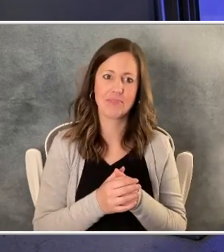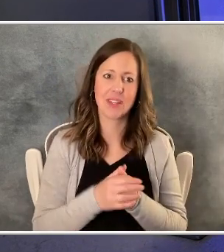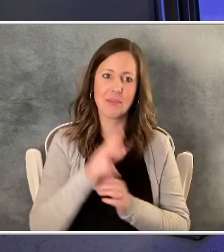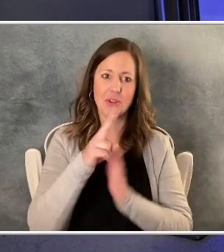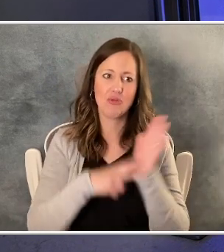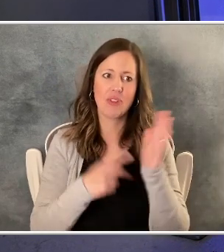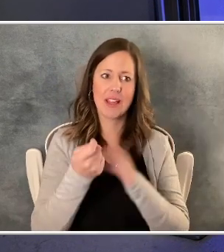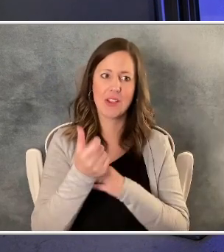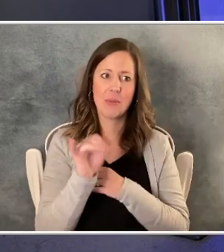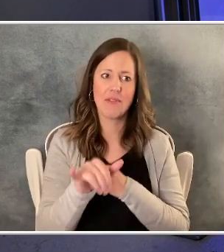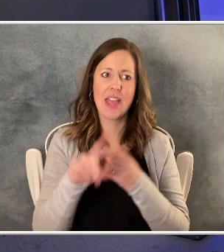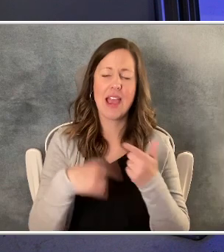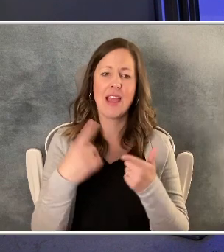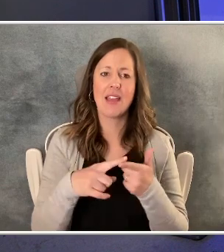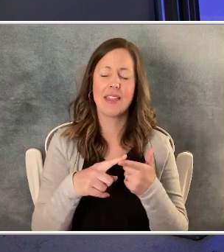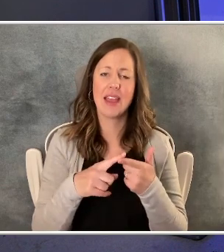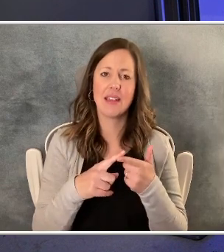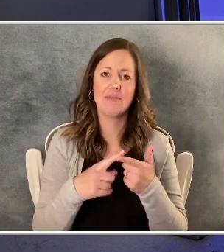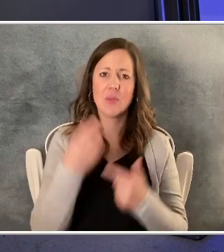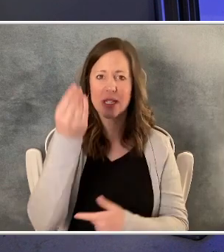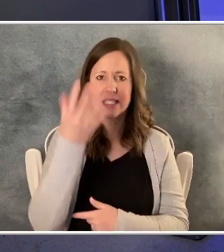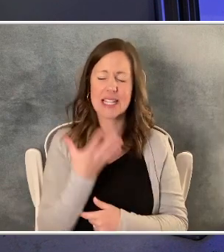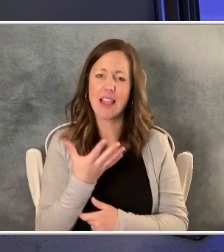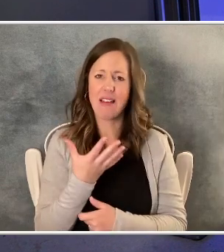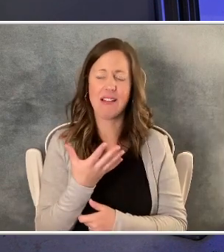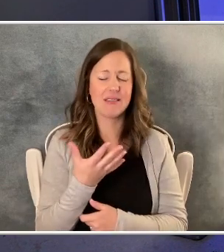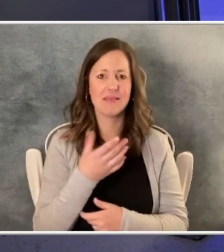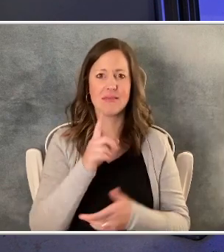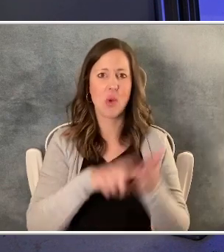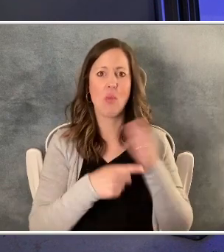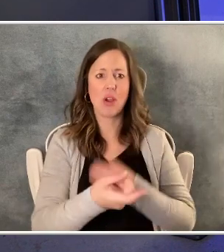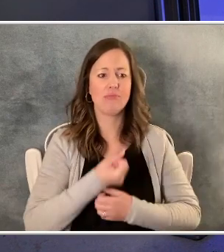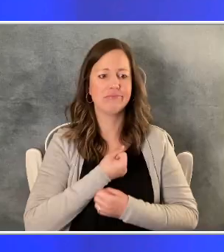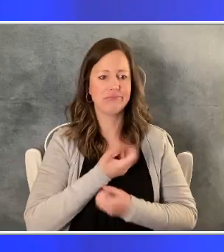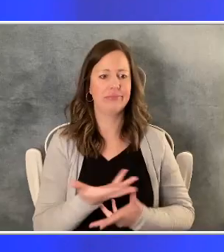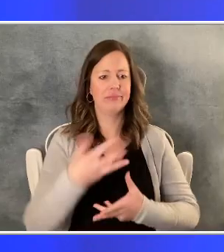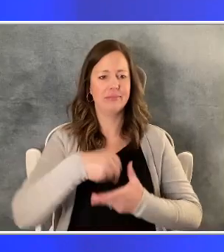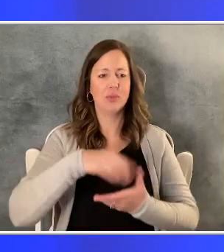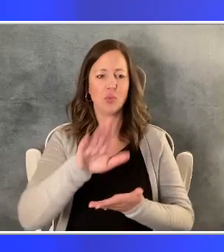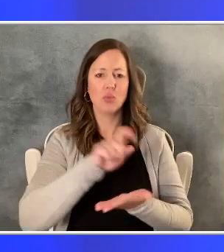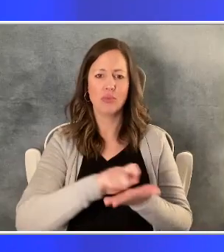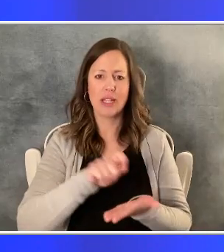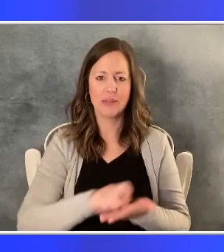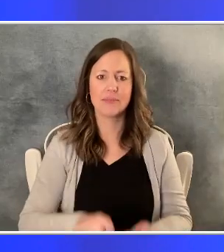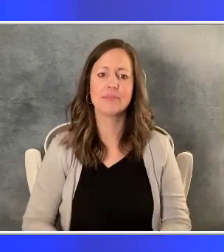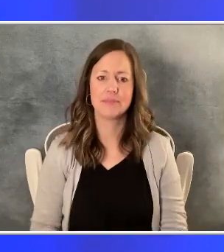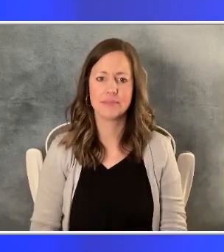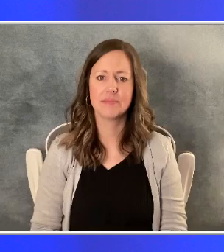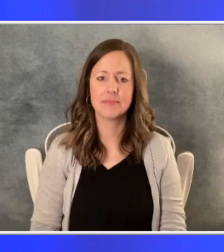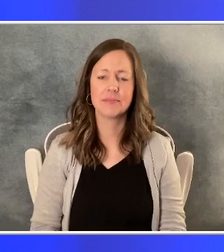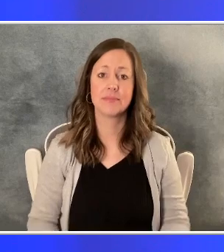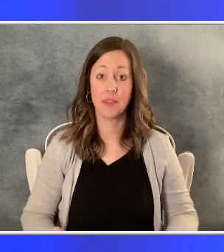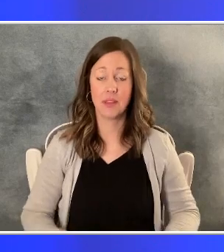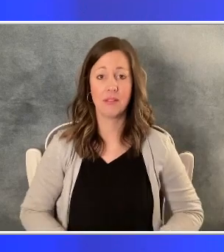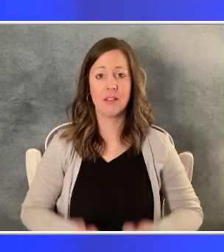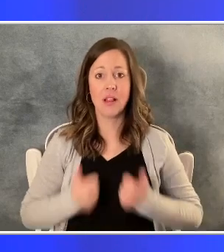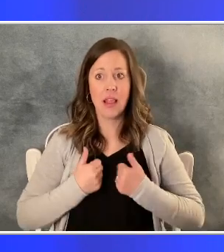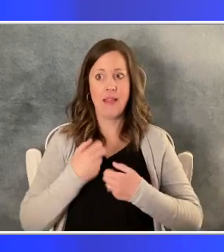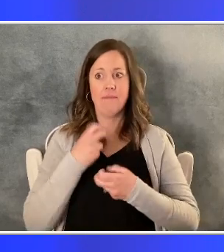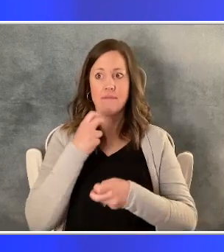just tell me what went into your writing. Life is hard, but there is always